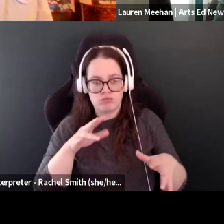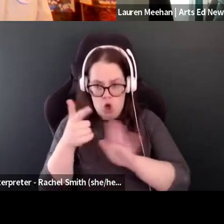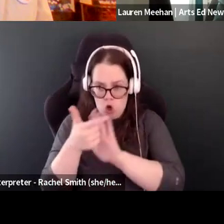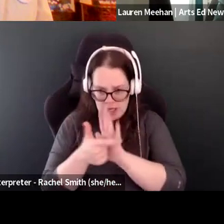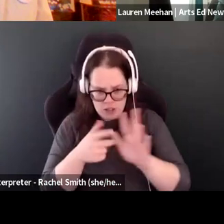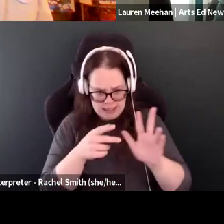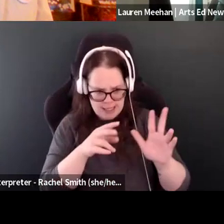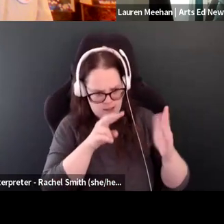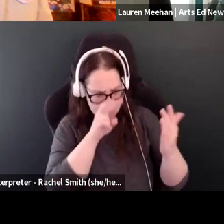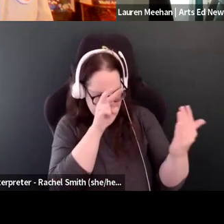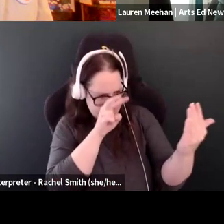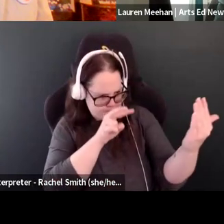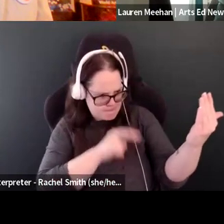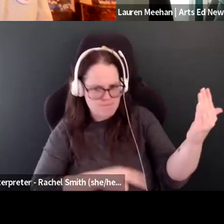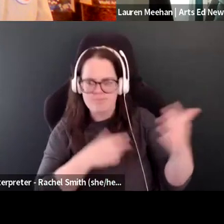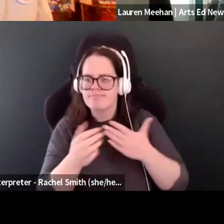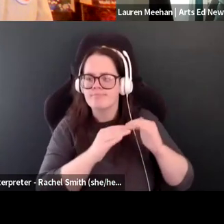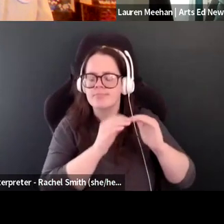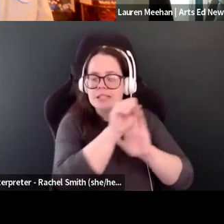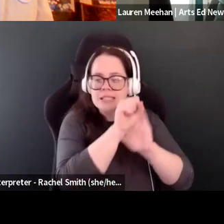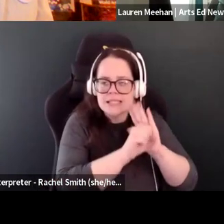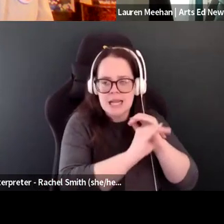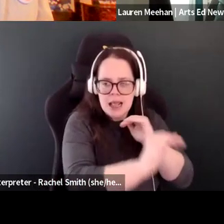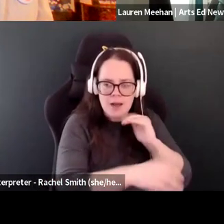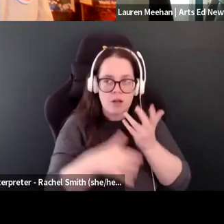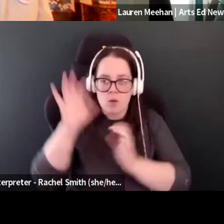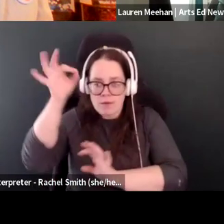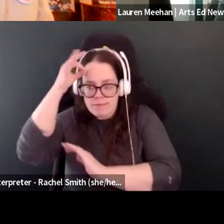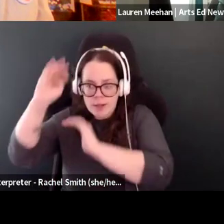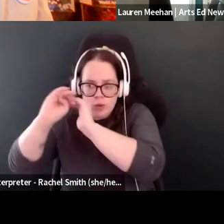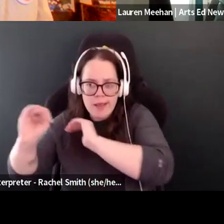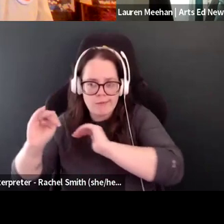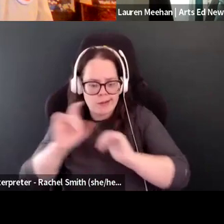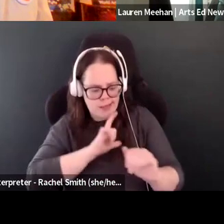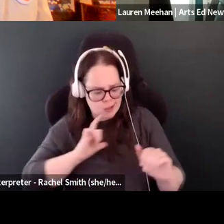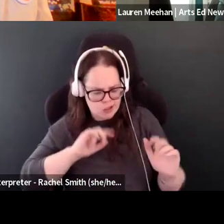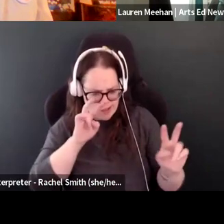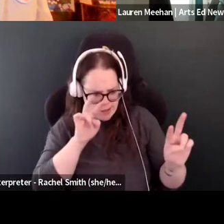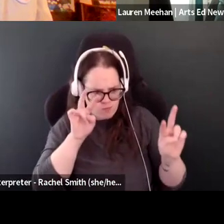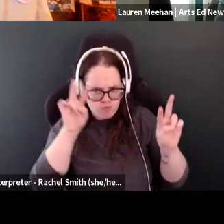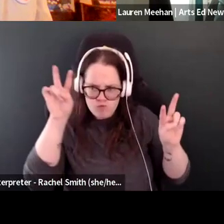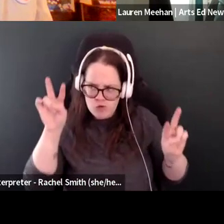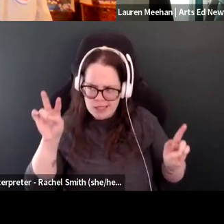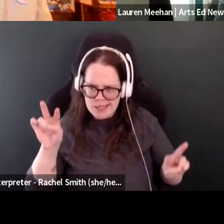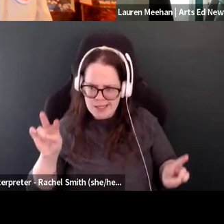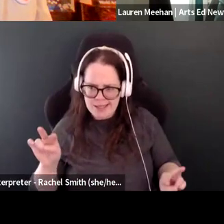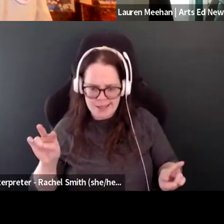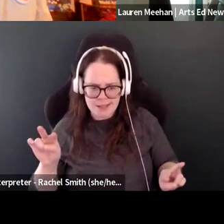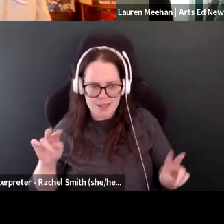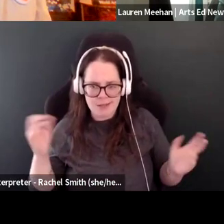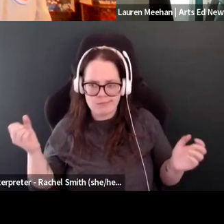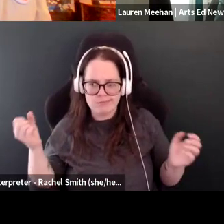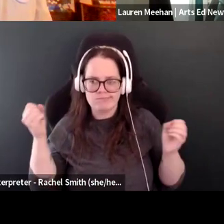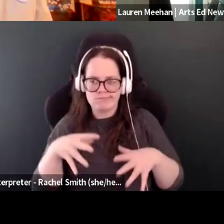is either state level legislation or federal level legislation and put that together in just an arts